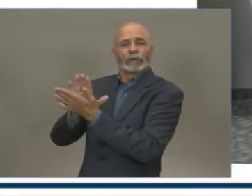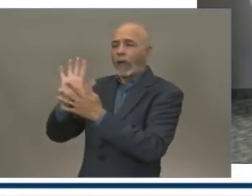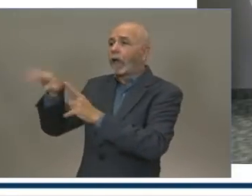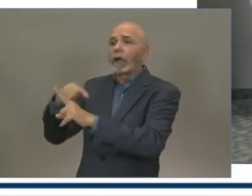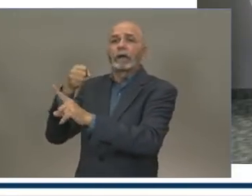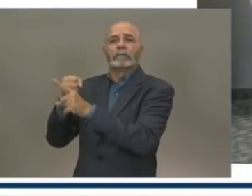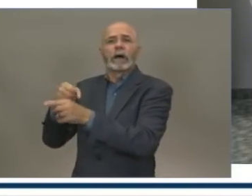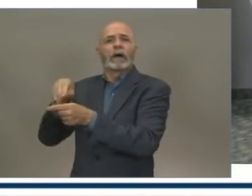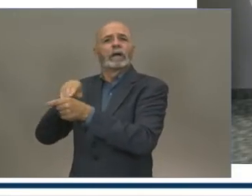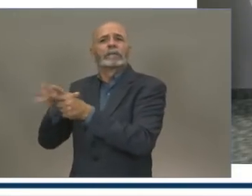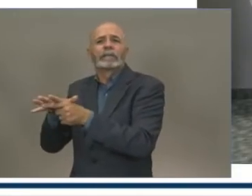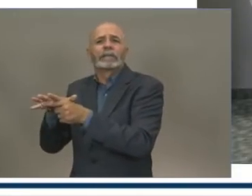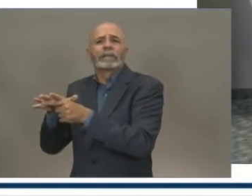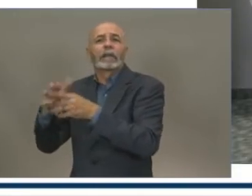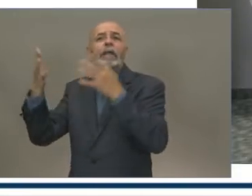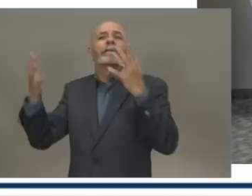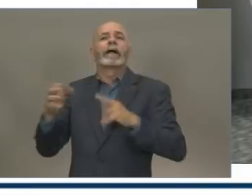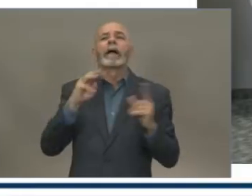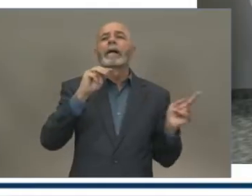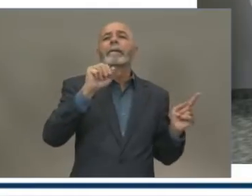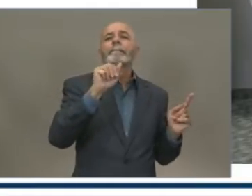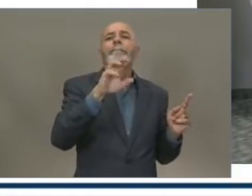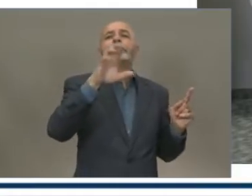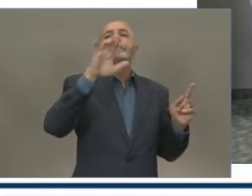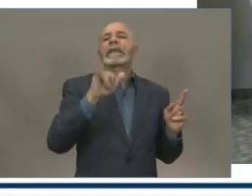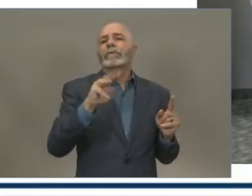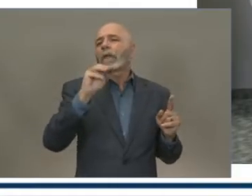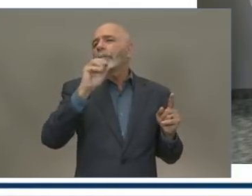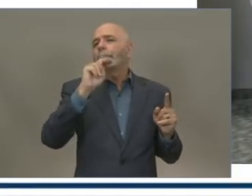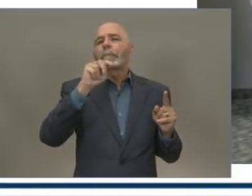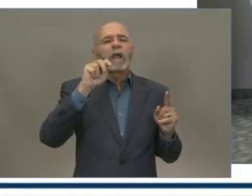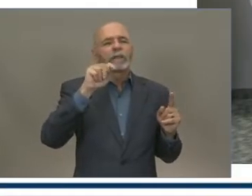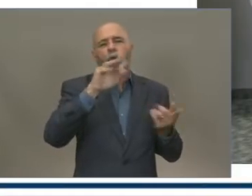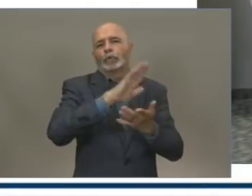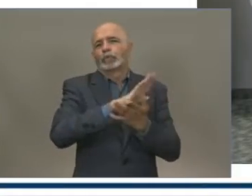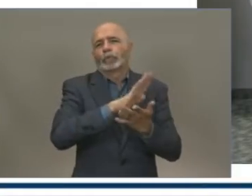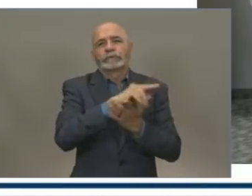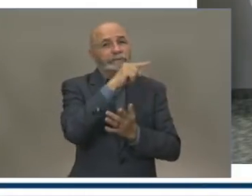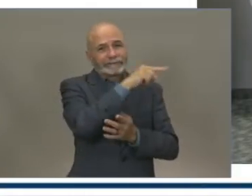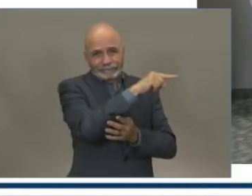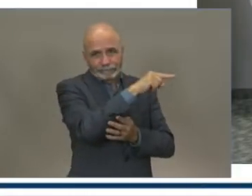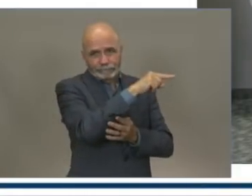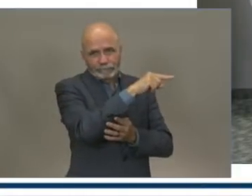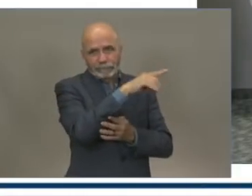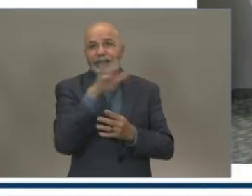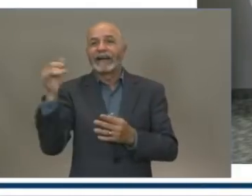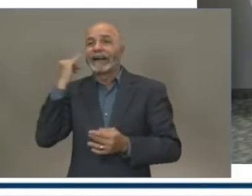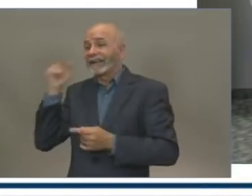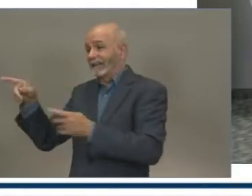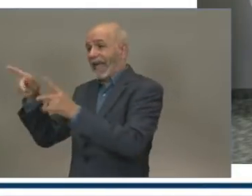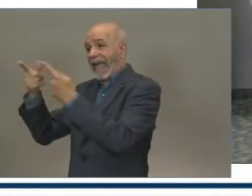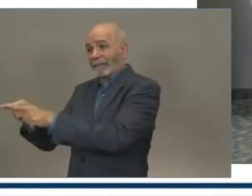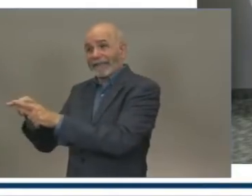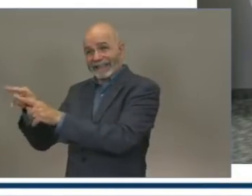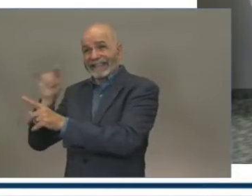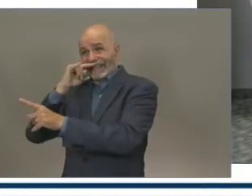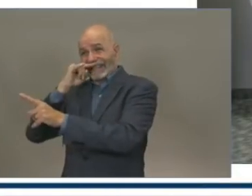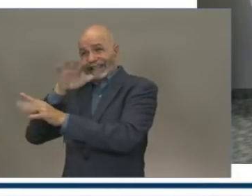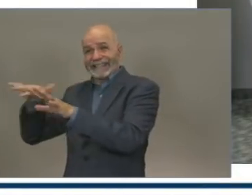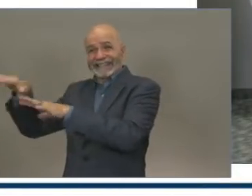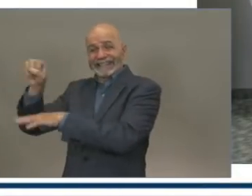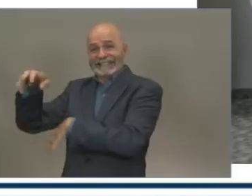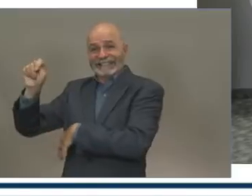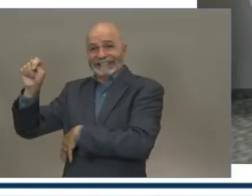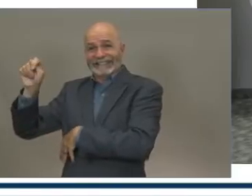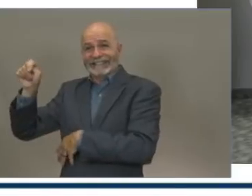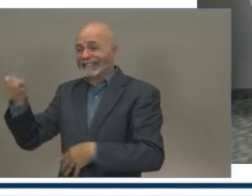of Marymount, for example, there were 10 exposures since September, the beginning of September, and other schools never have